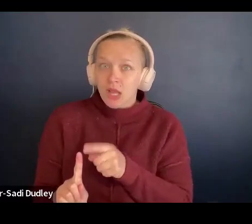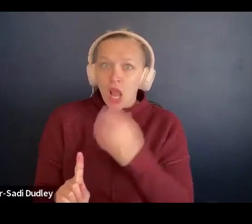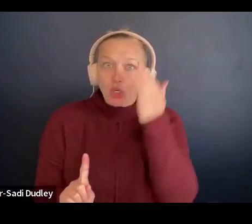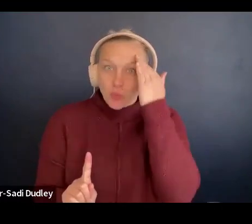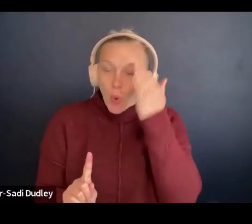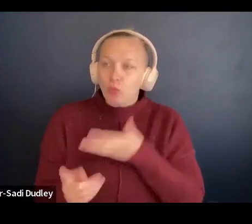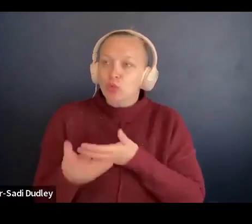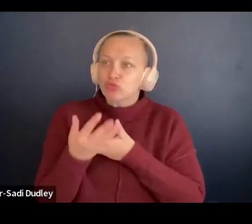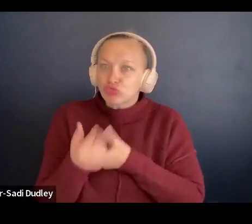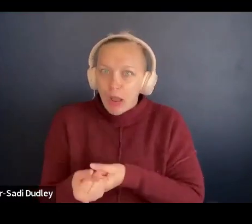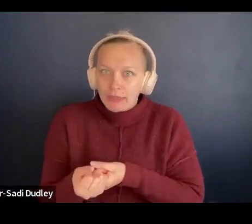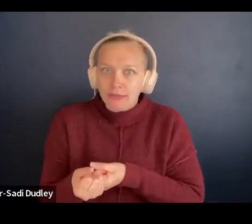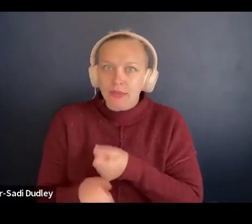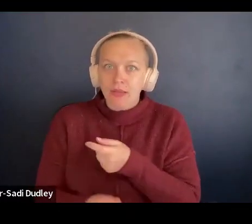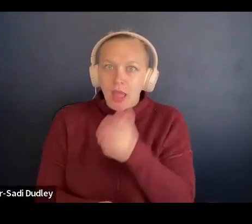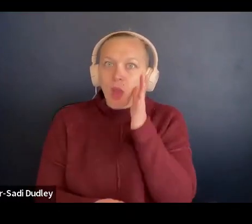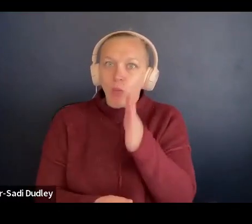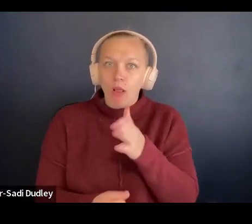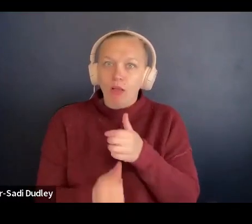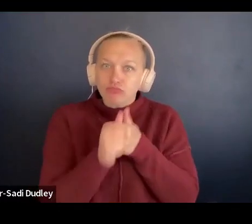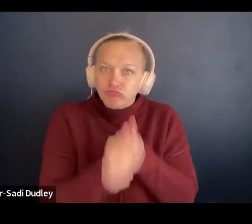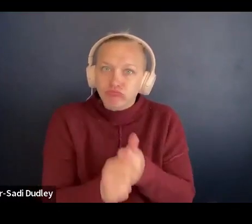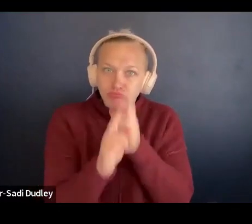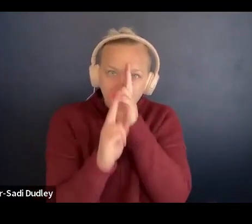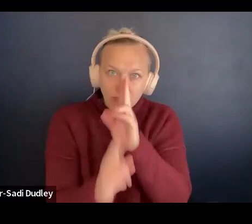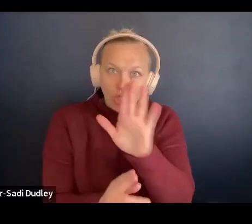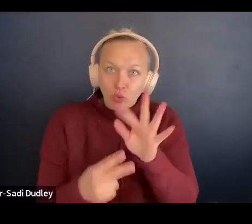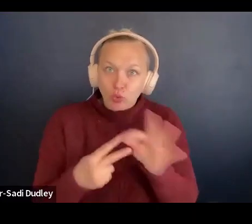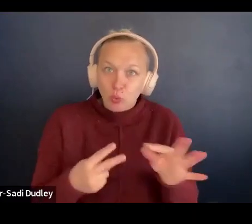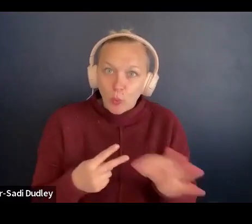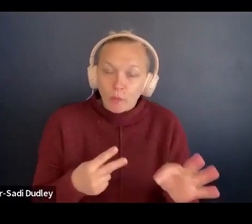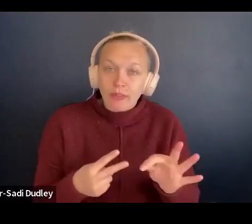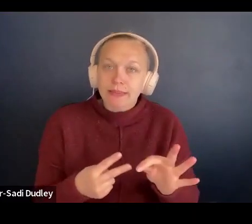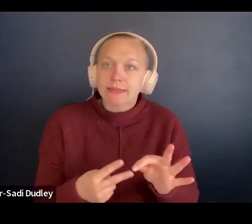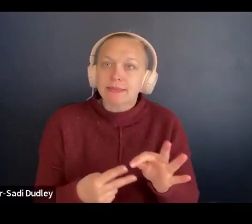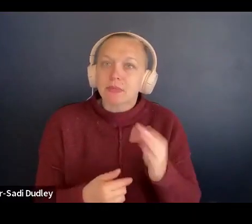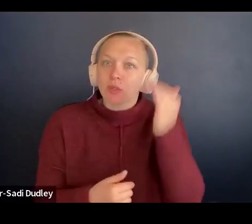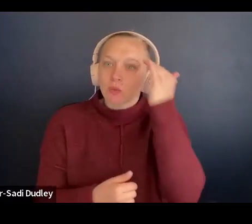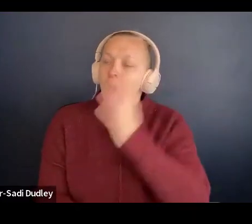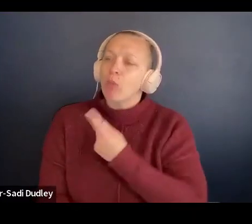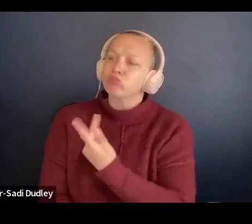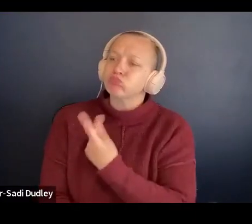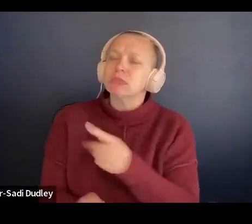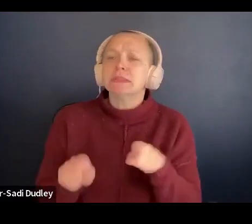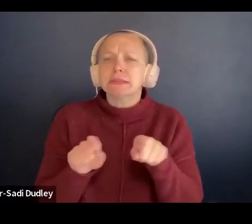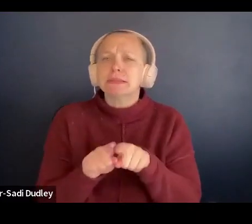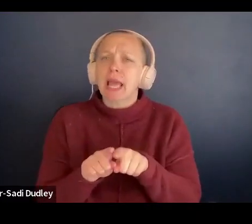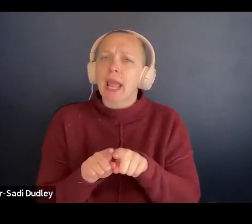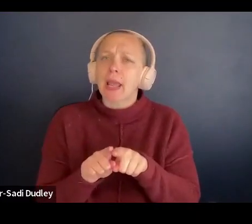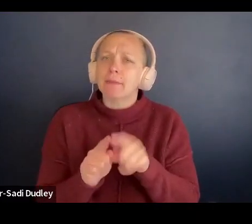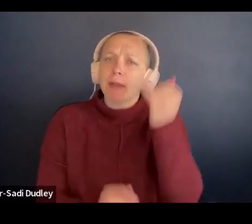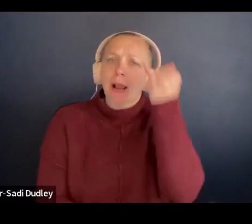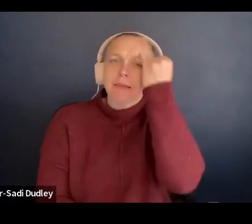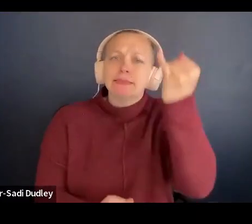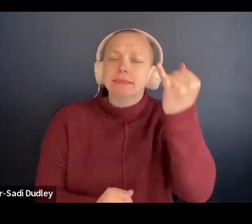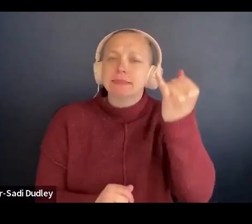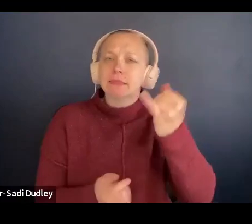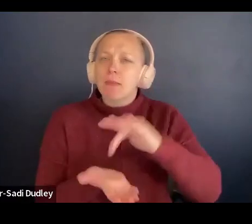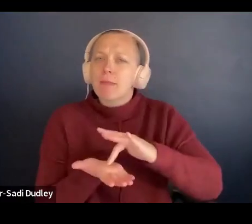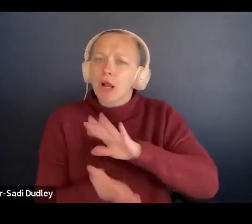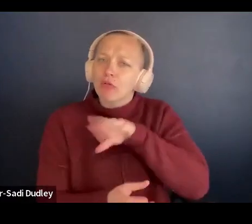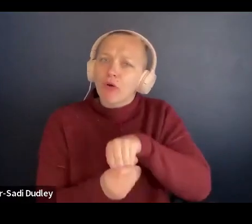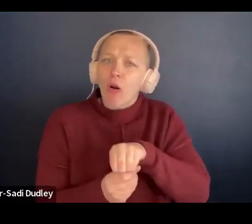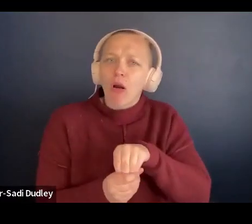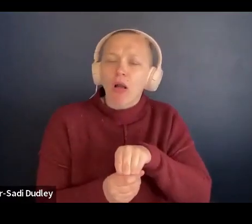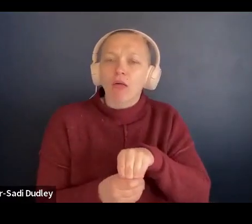trust to make decisions for you, that is a great individual to put down as a healthcare agent. So it doesn't always have to